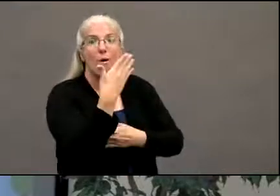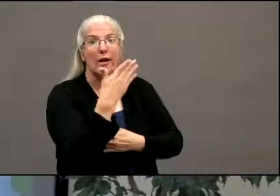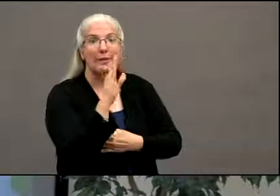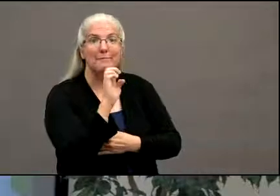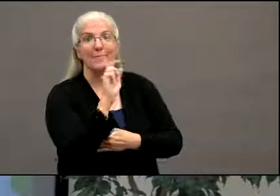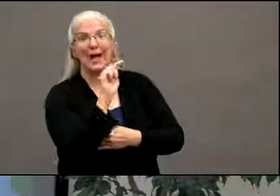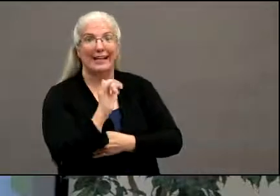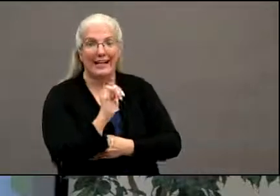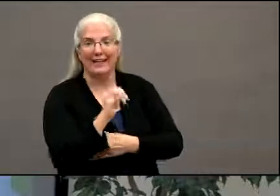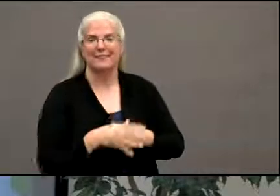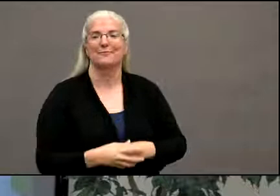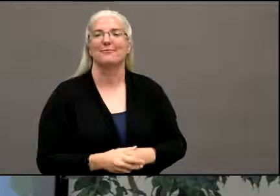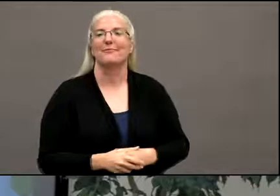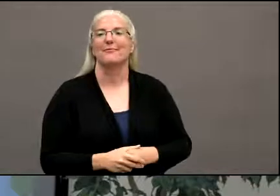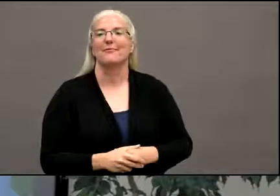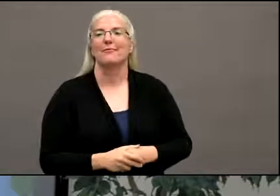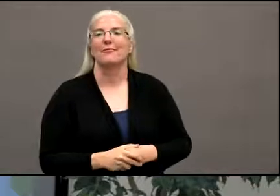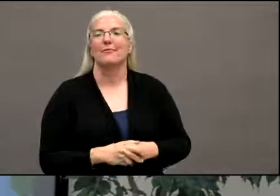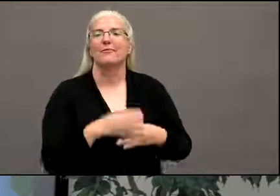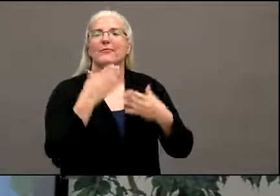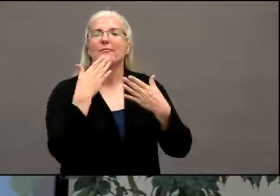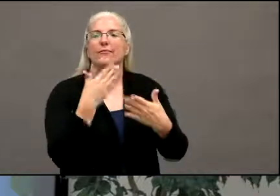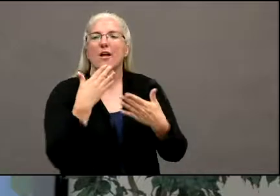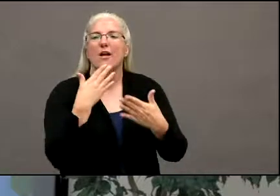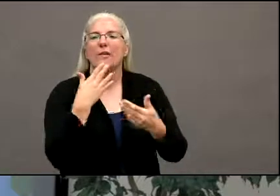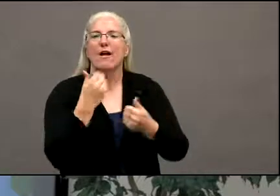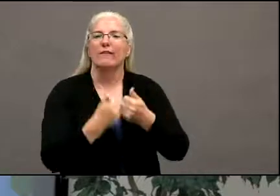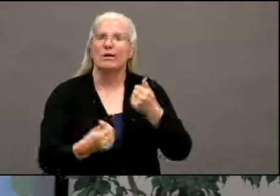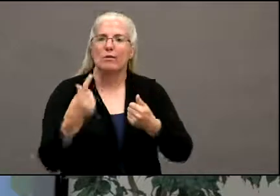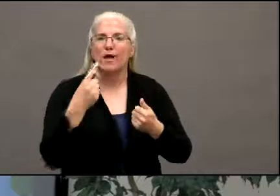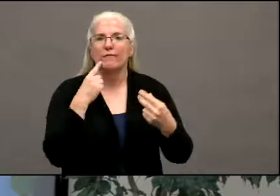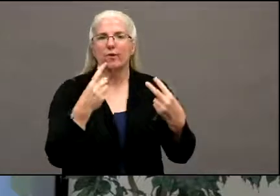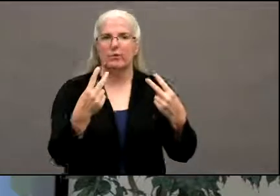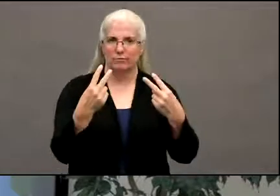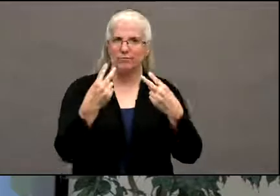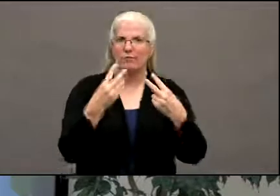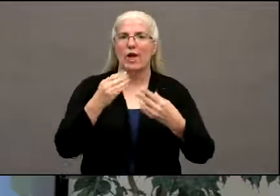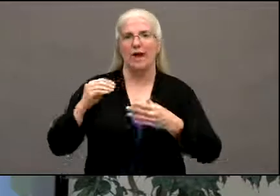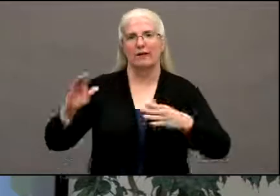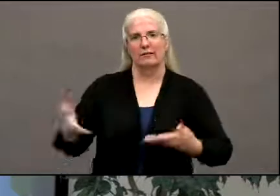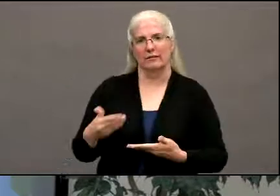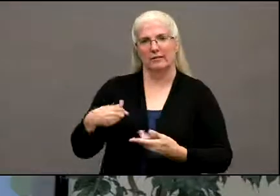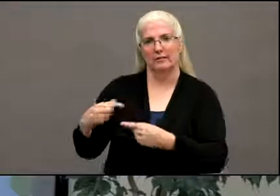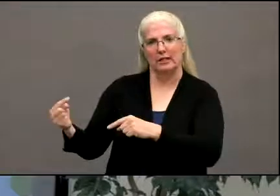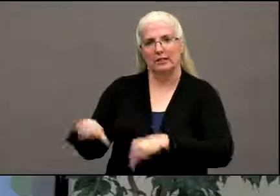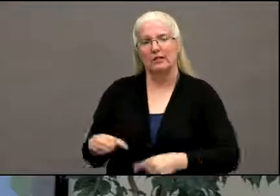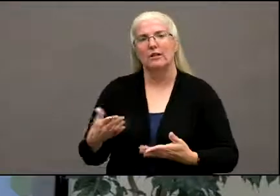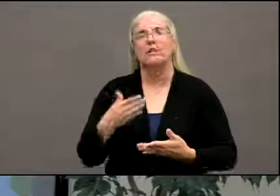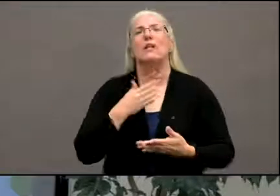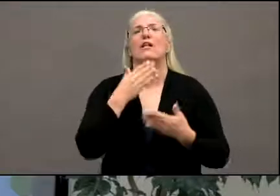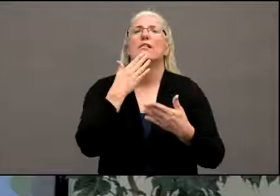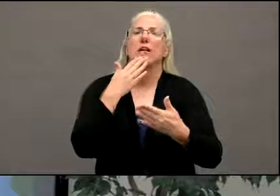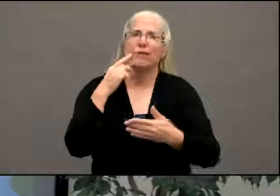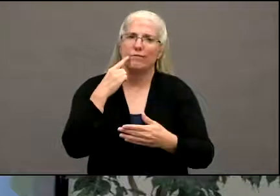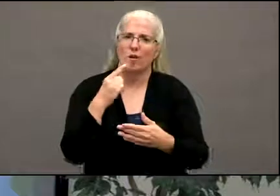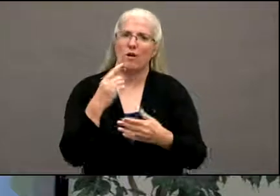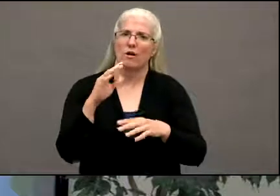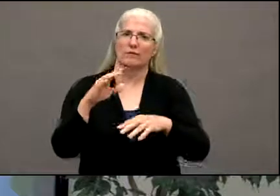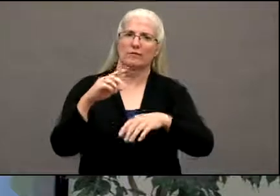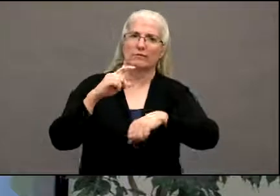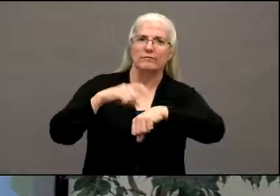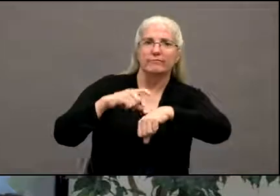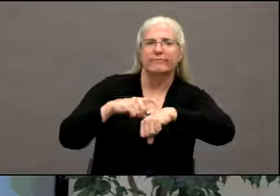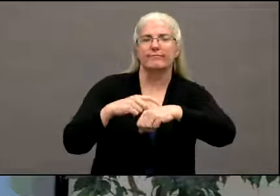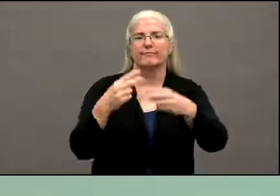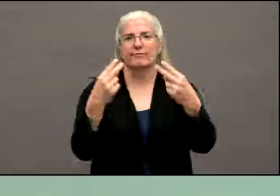here today, and thank you everyone for taking time out of your day to join us for this Facebook Live briefing. Hopefully we can bring some really